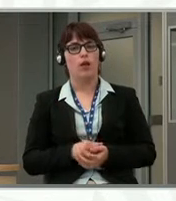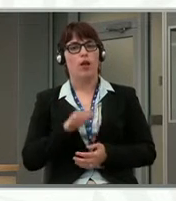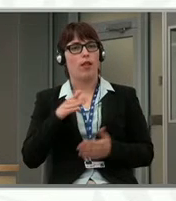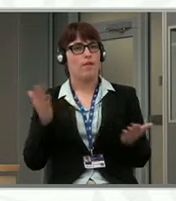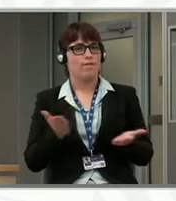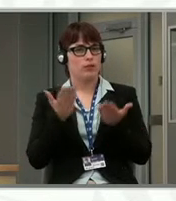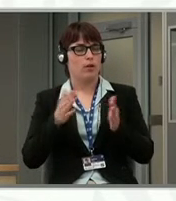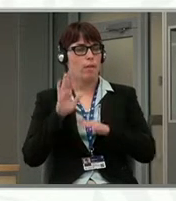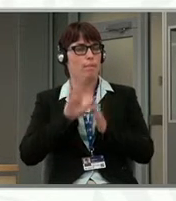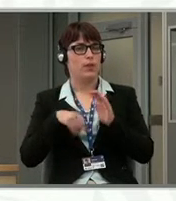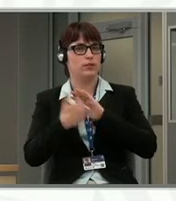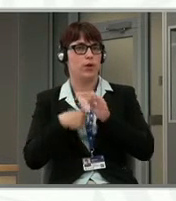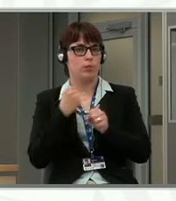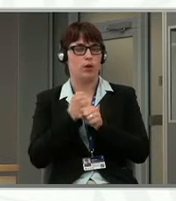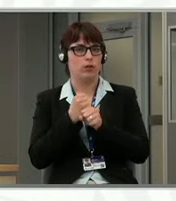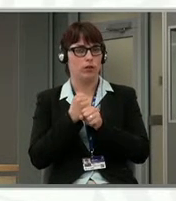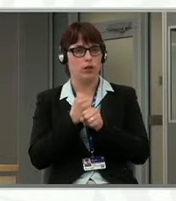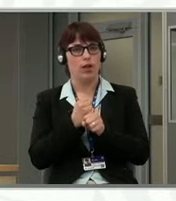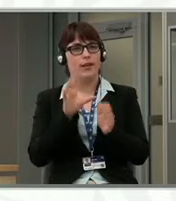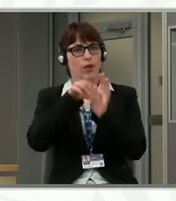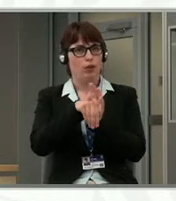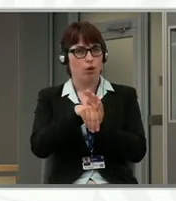with disabilities is very worrying.